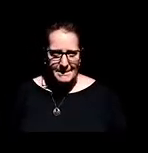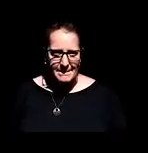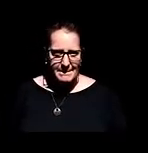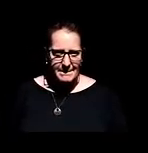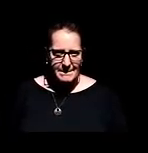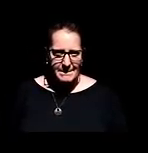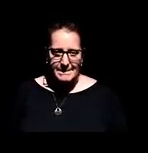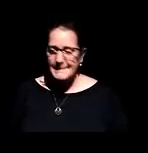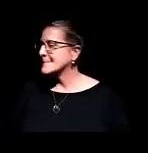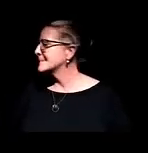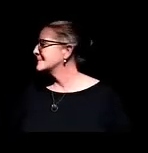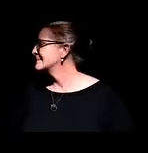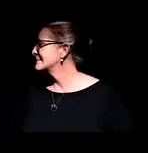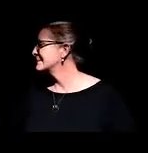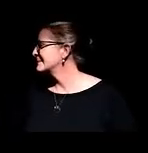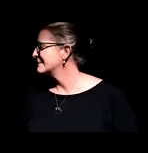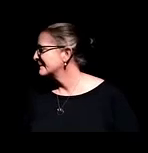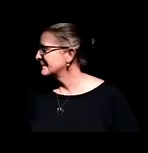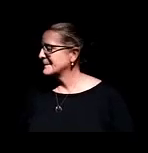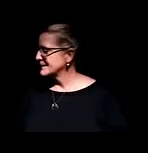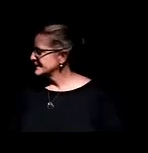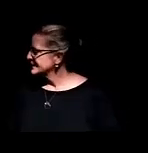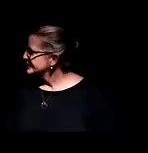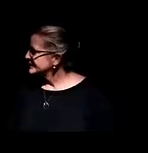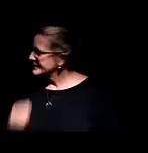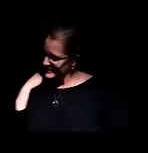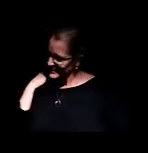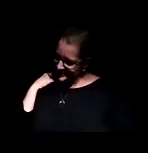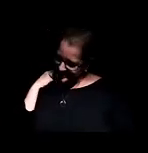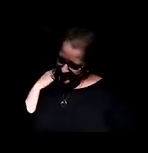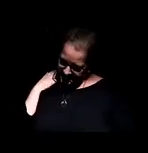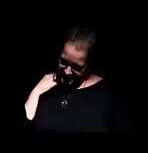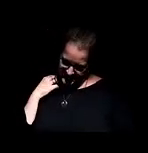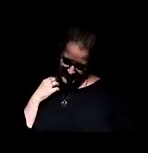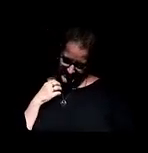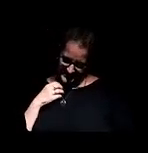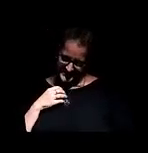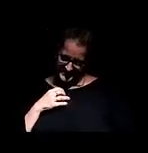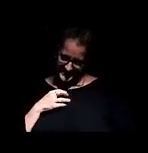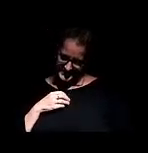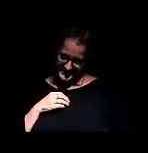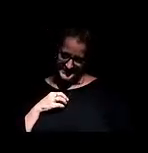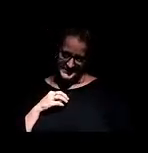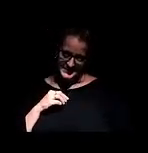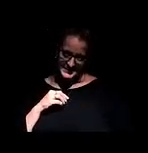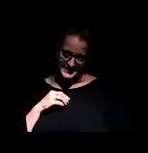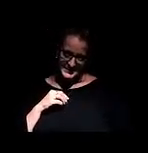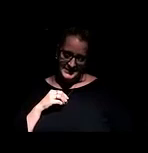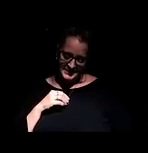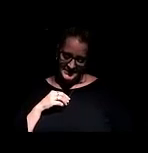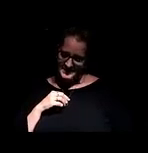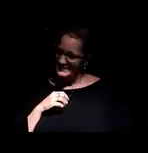how solar panels are managed under deconstruction and reuse ordinances, and if you know of any barriers to solar panel reuse.